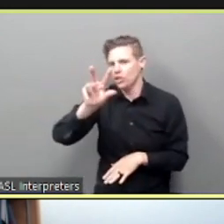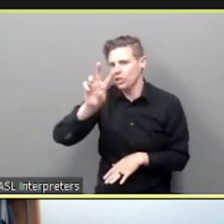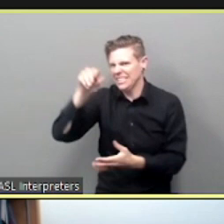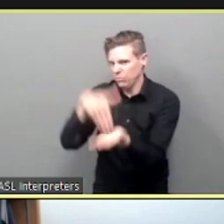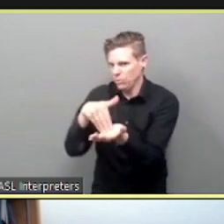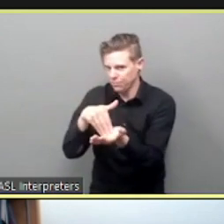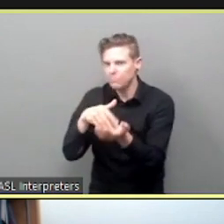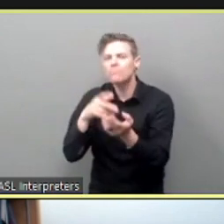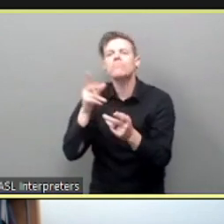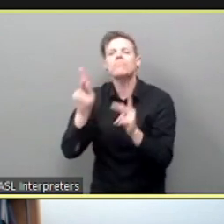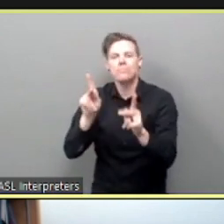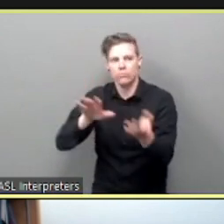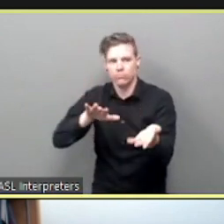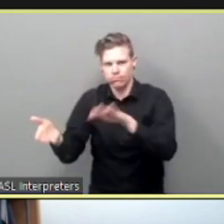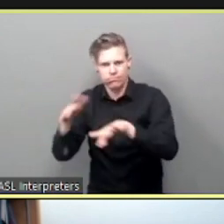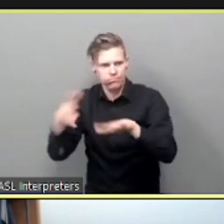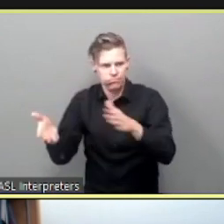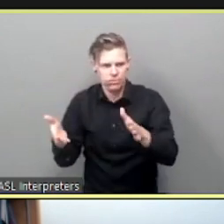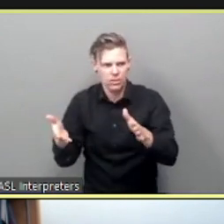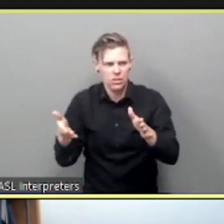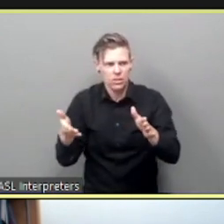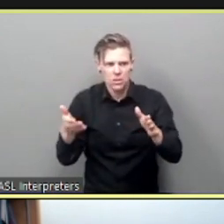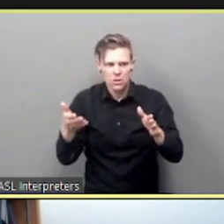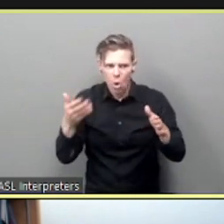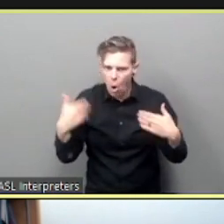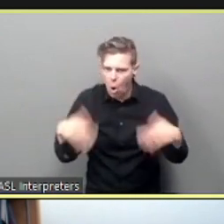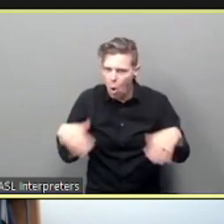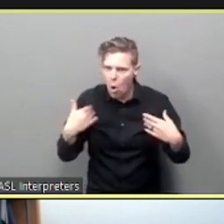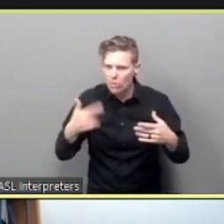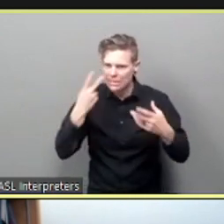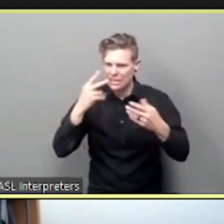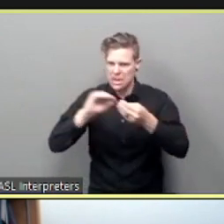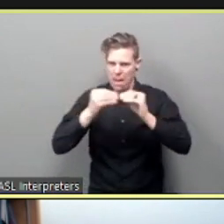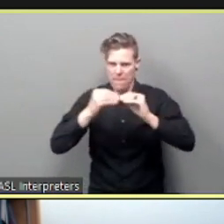and just it's a very